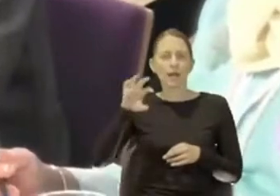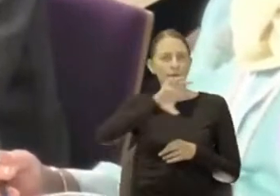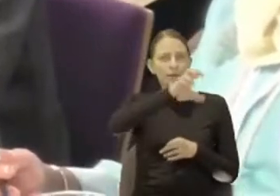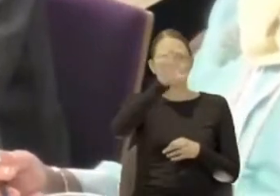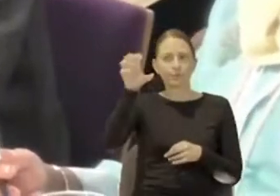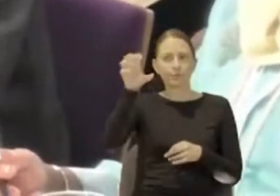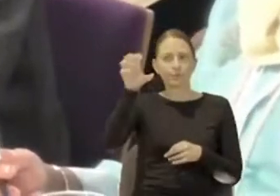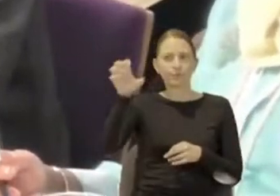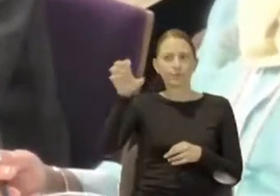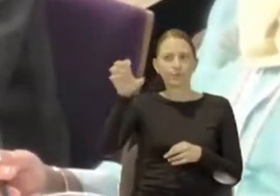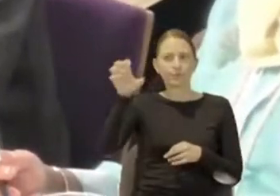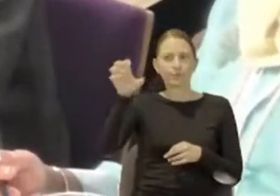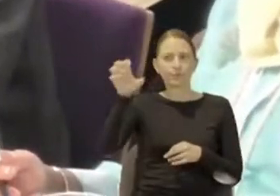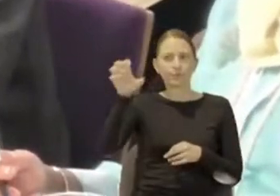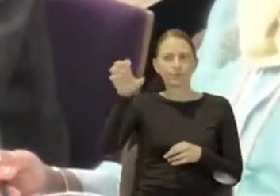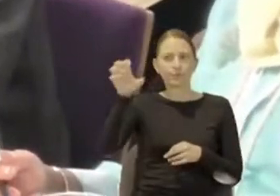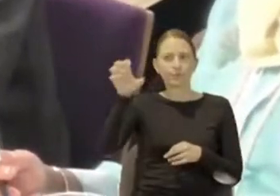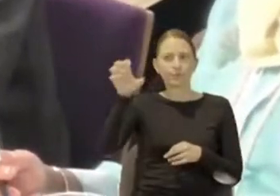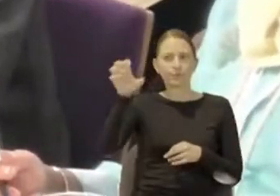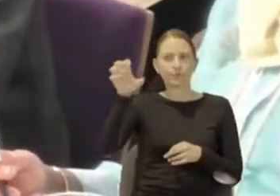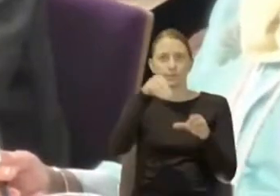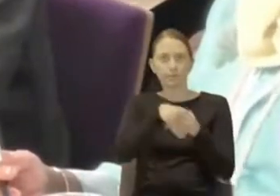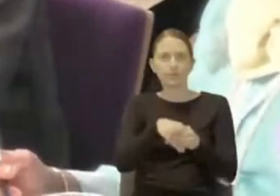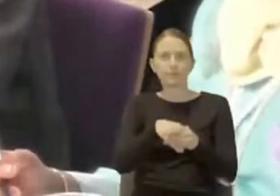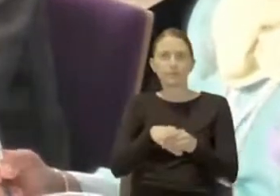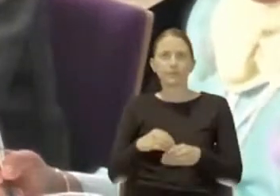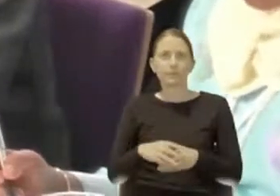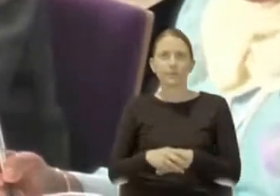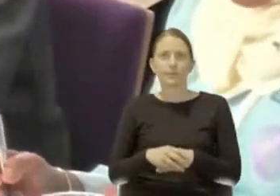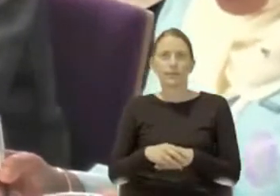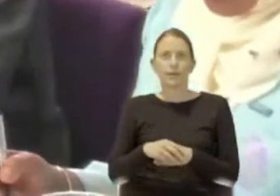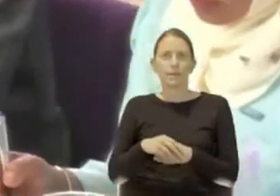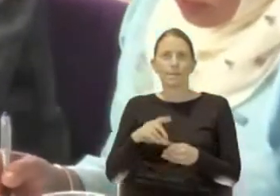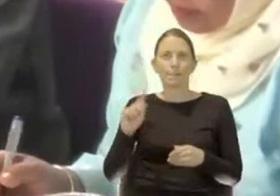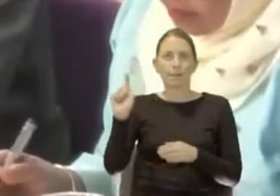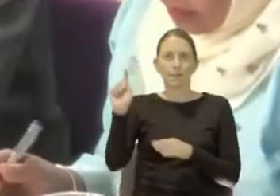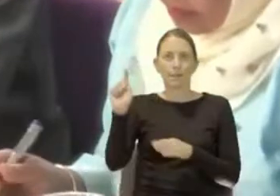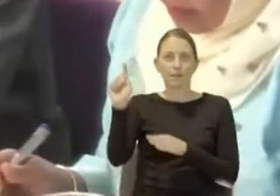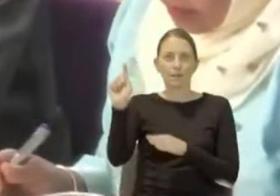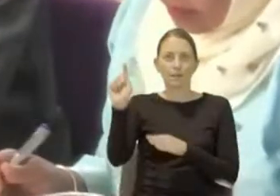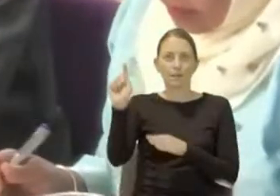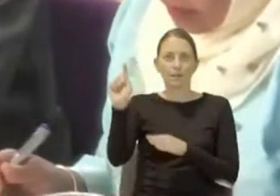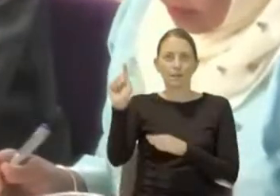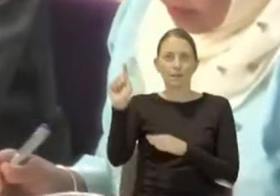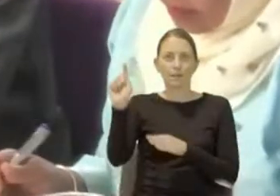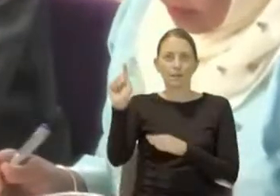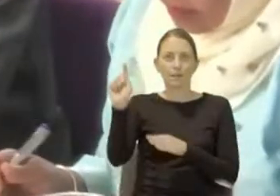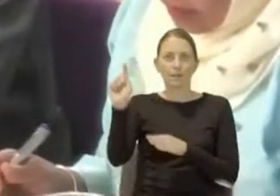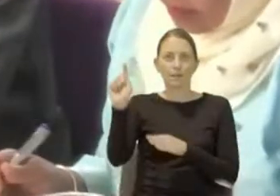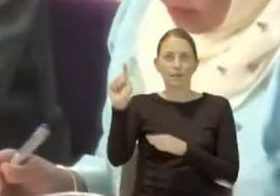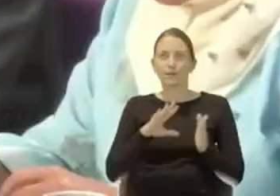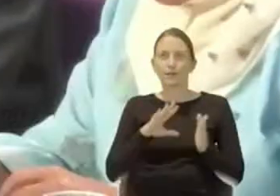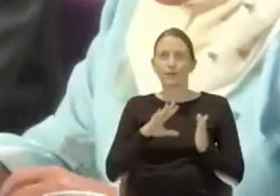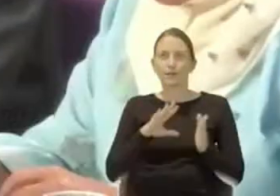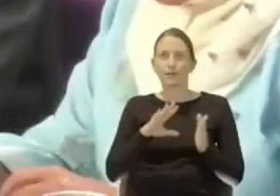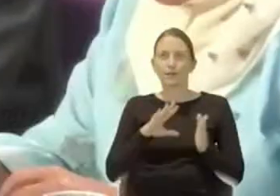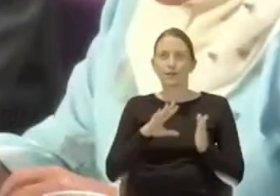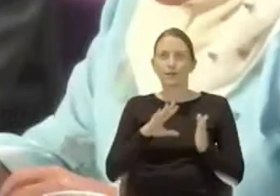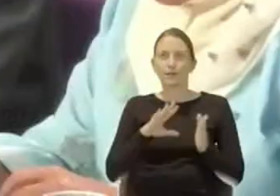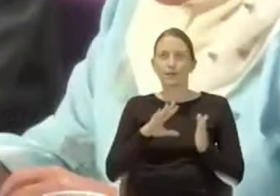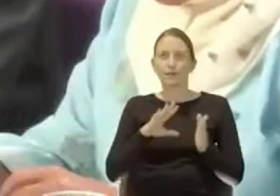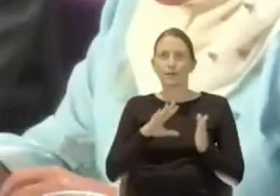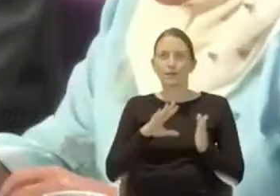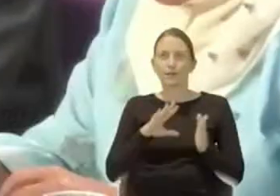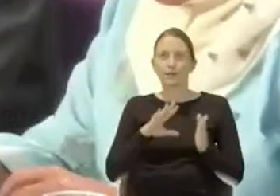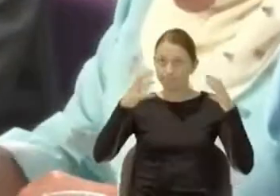development, the World Assembly of Local and Regional Governments, and side events which were convened by private